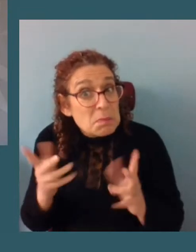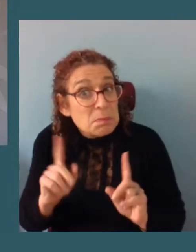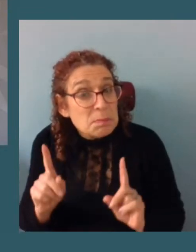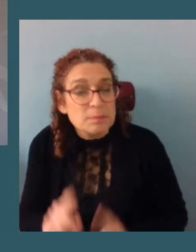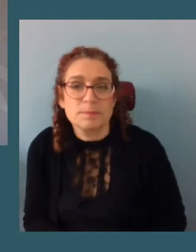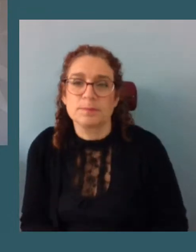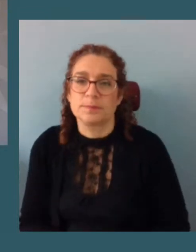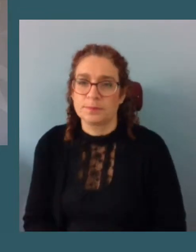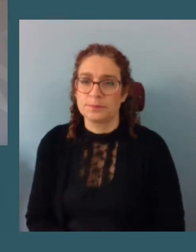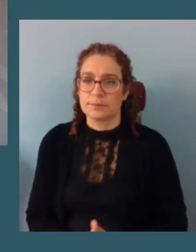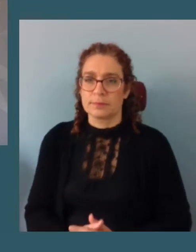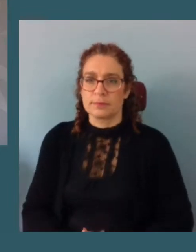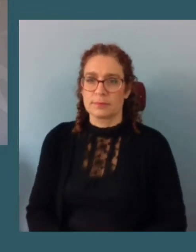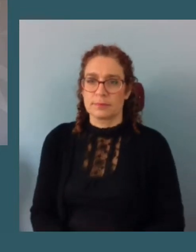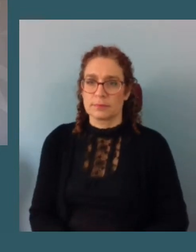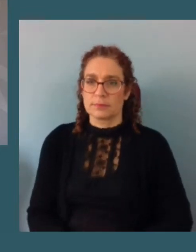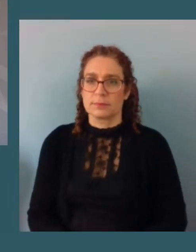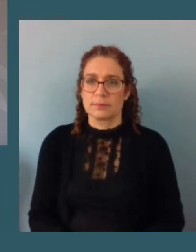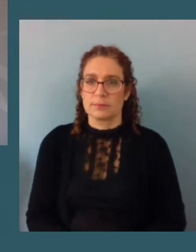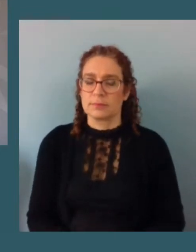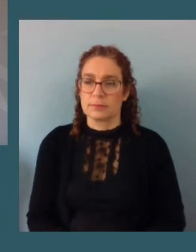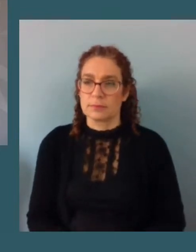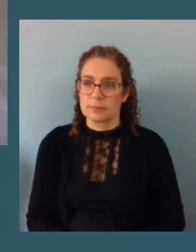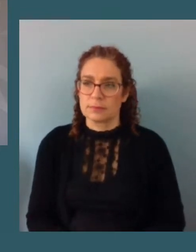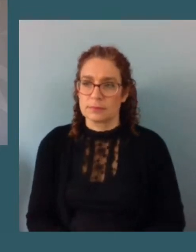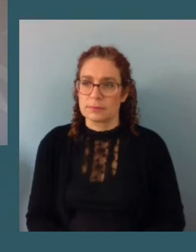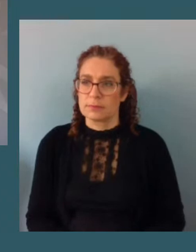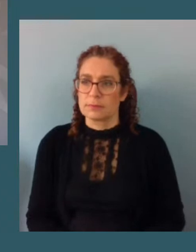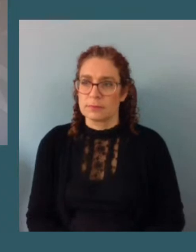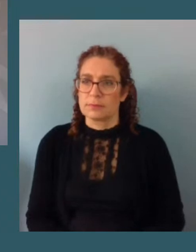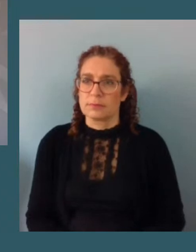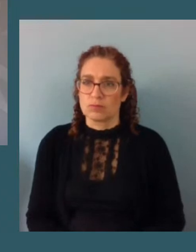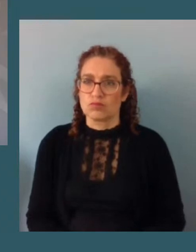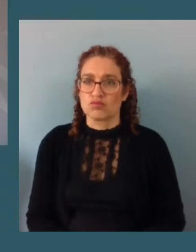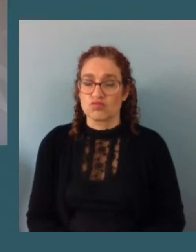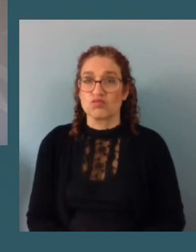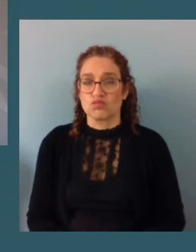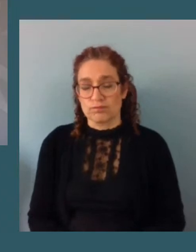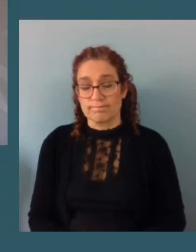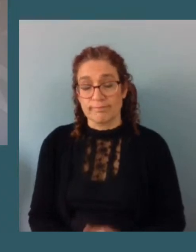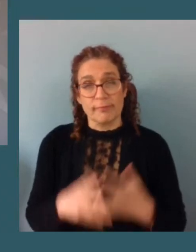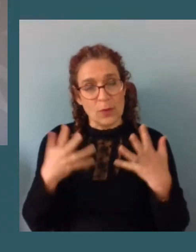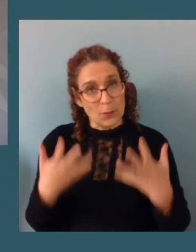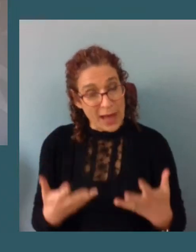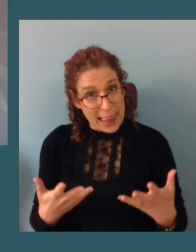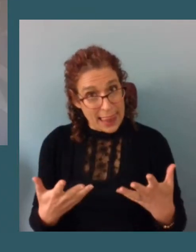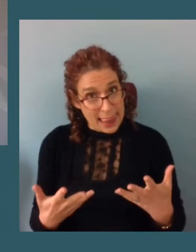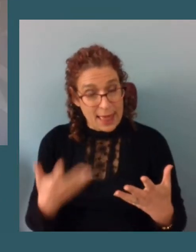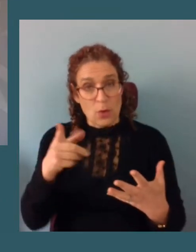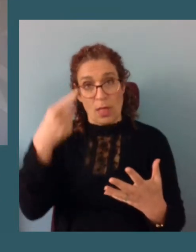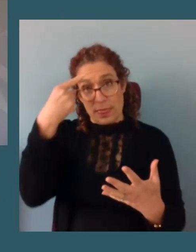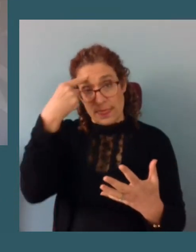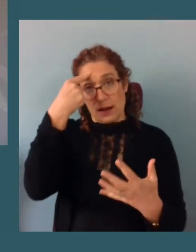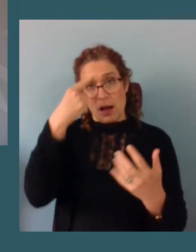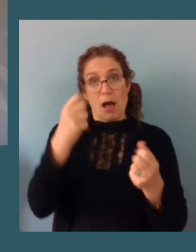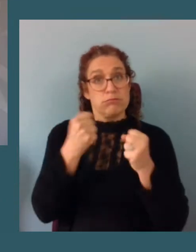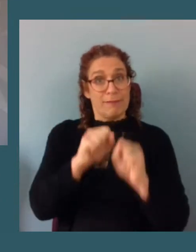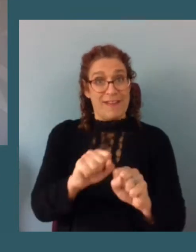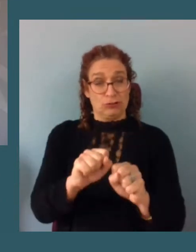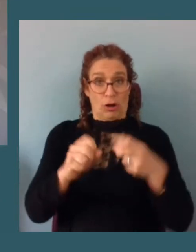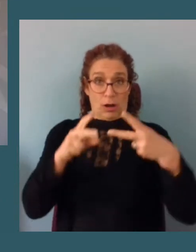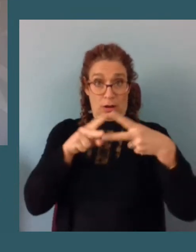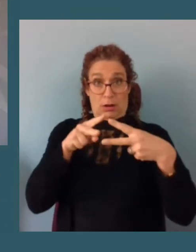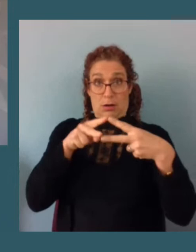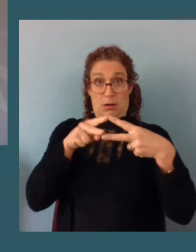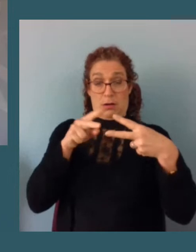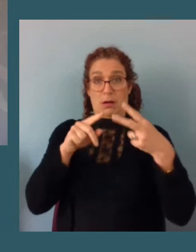so if we talk about prevention strategies, the primary and the secondary prevention strategies, I think